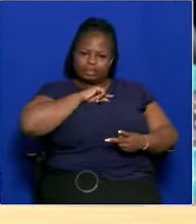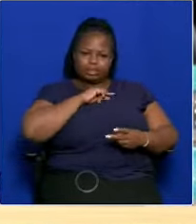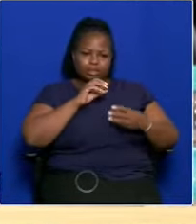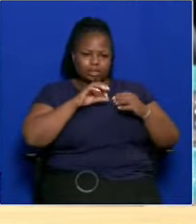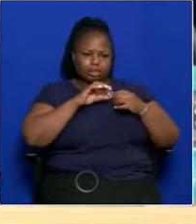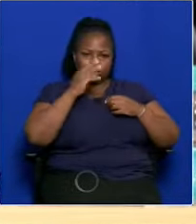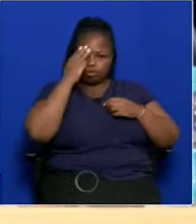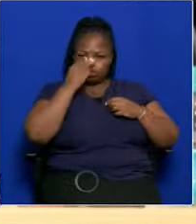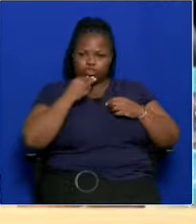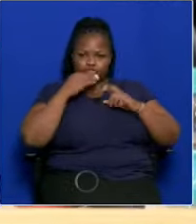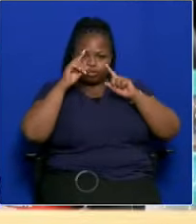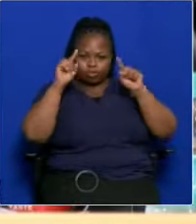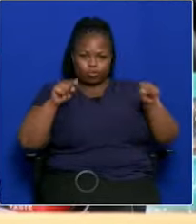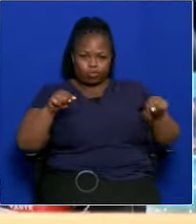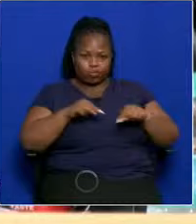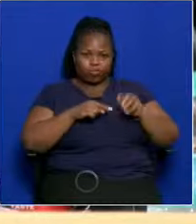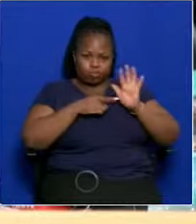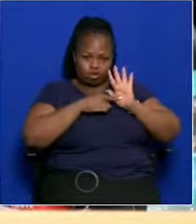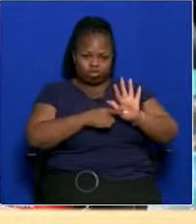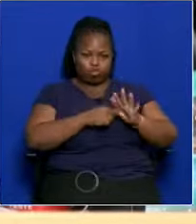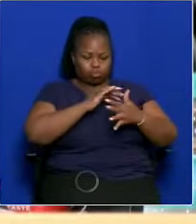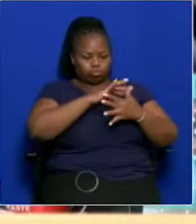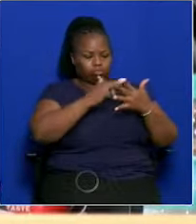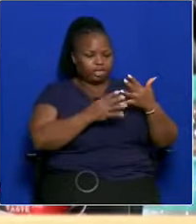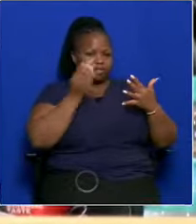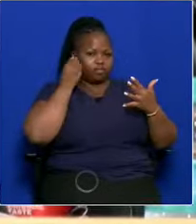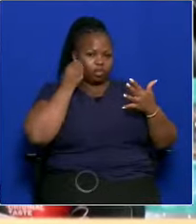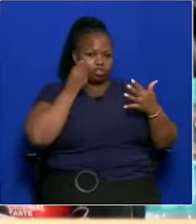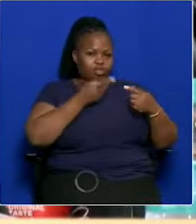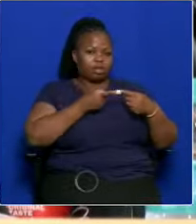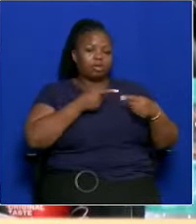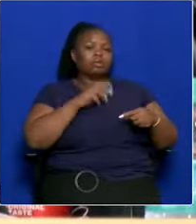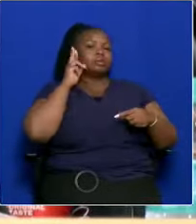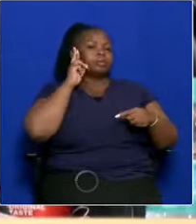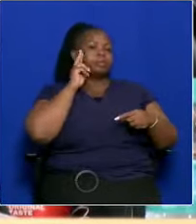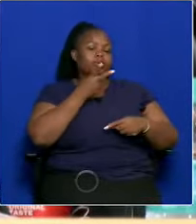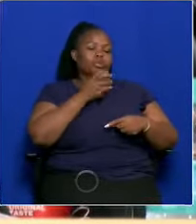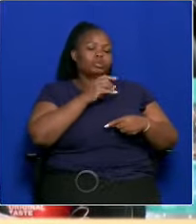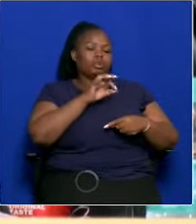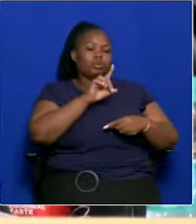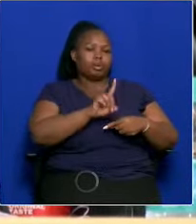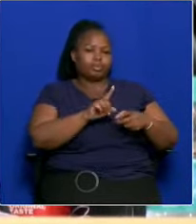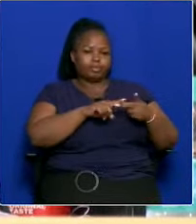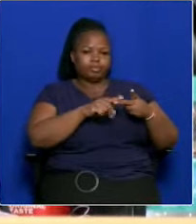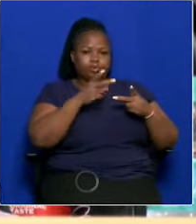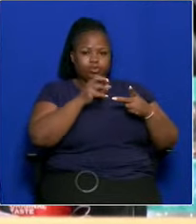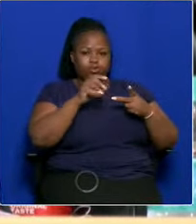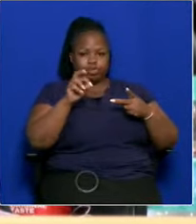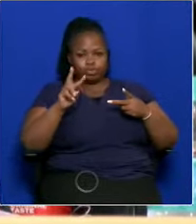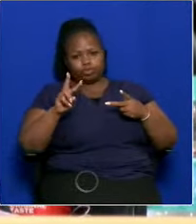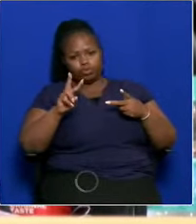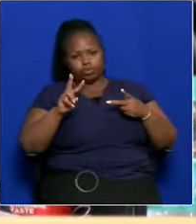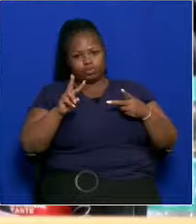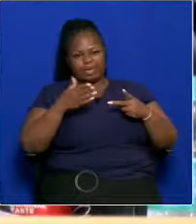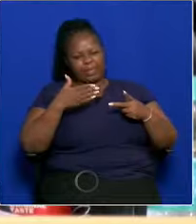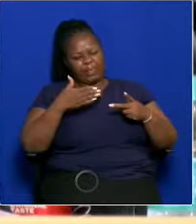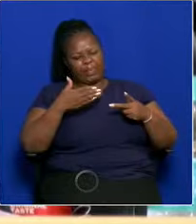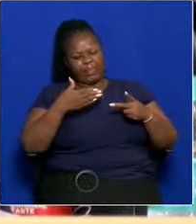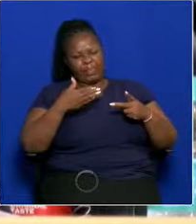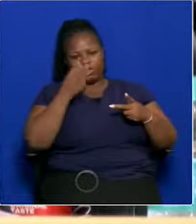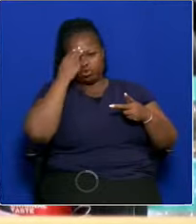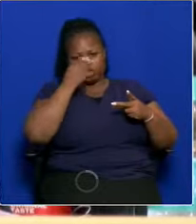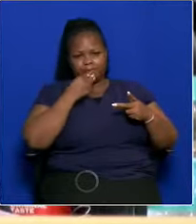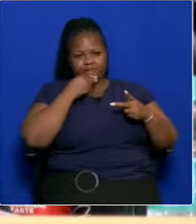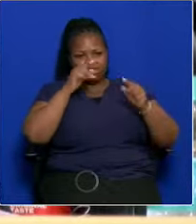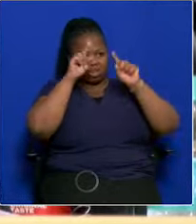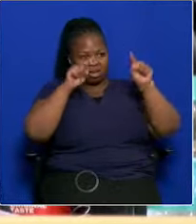You'll also recall that in 2021, 2022, this is not in the infographic, this is what was